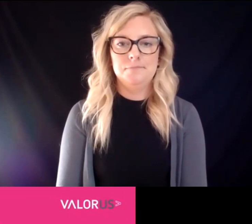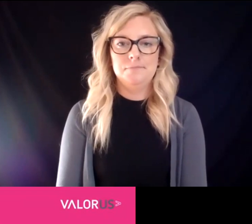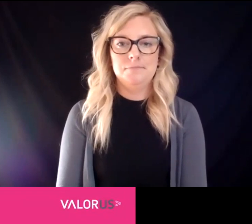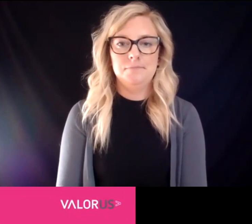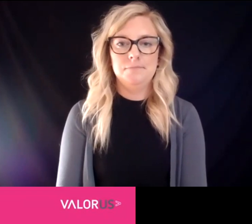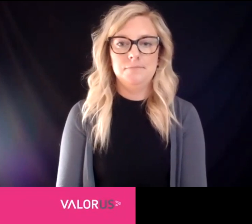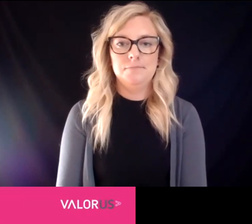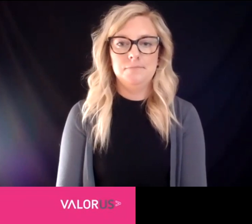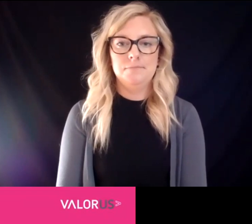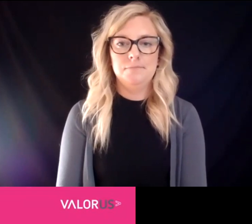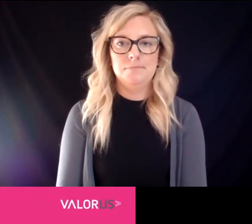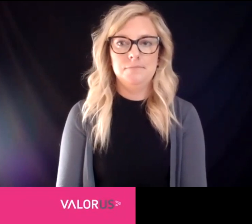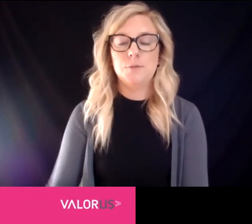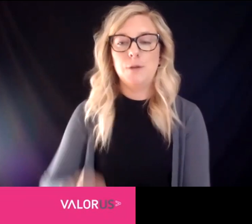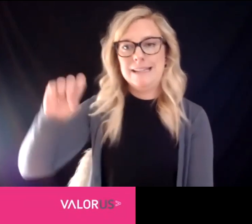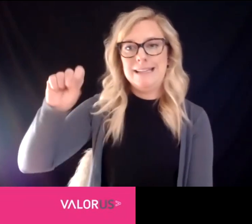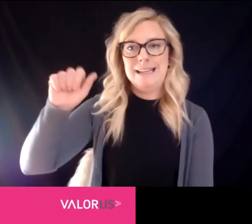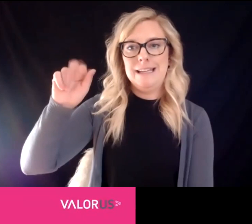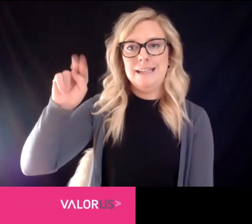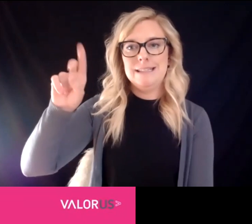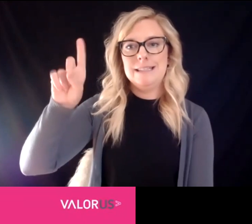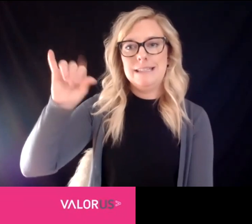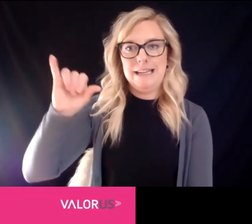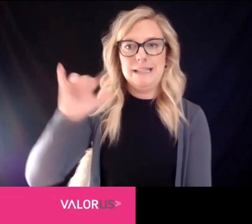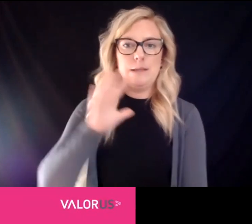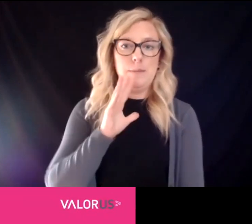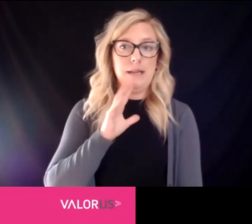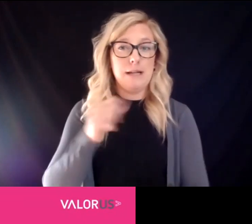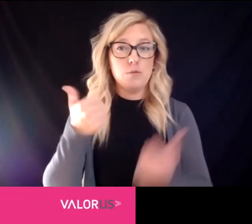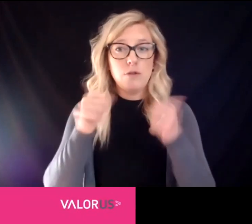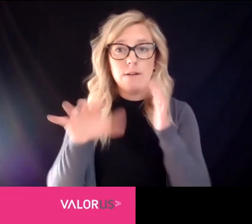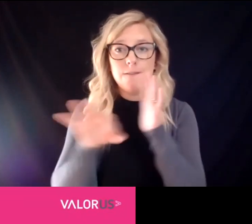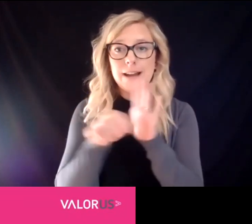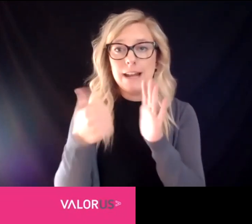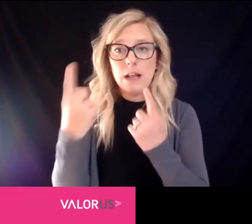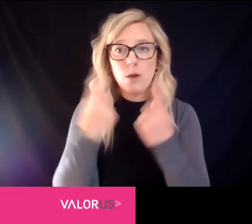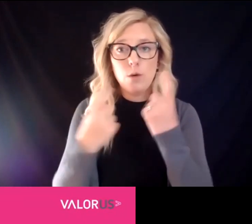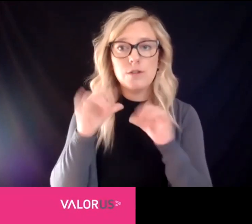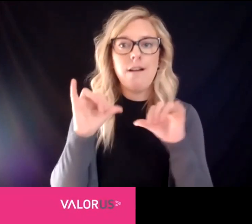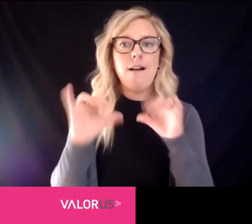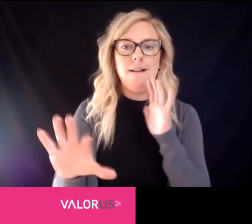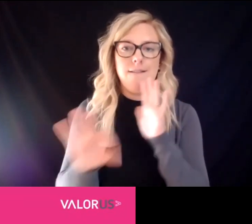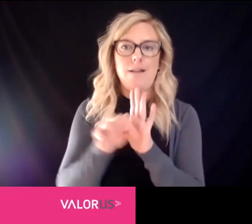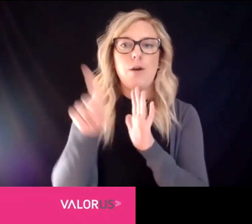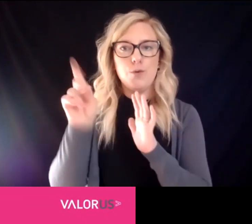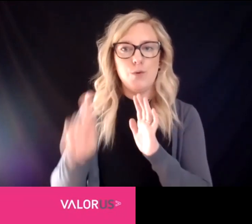Okay, I'm looking to see if there are any questions. Yes, here's a question. What is your advice in